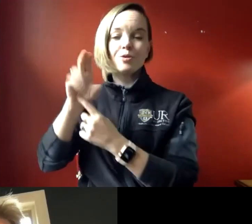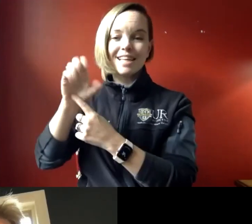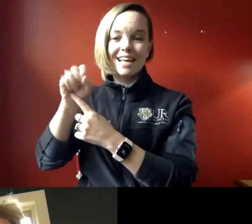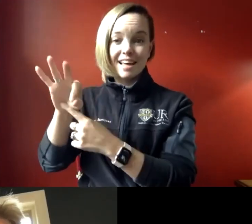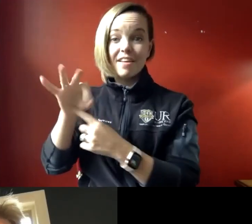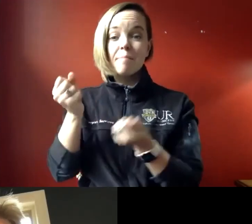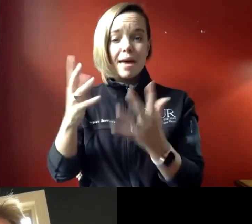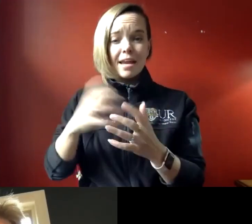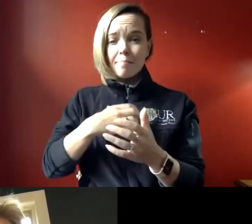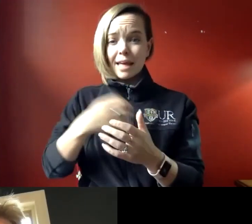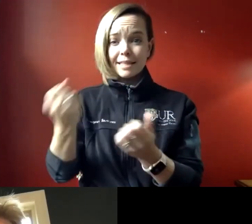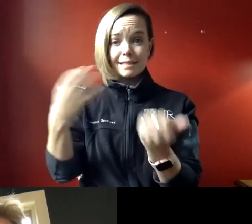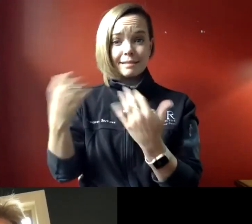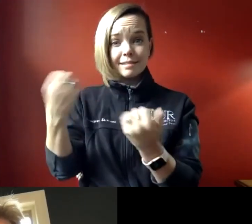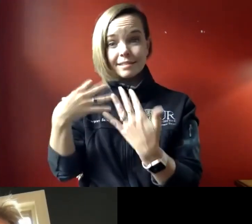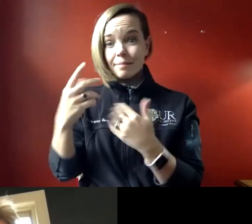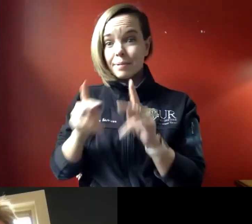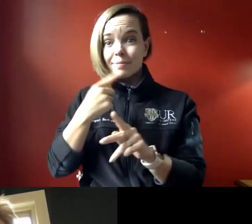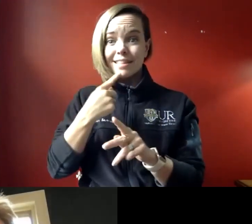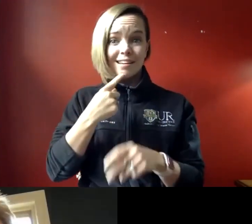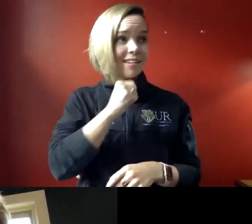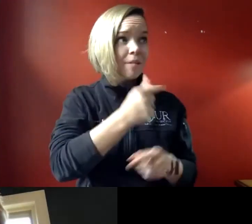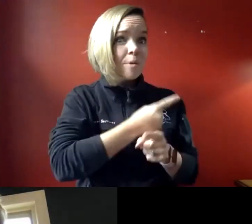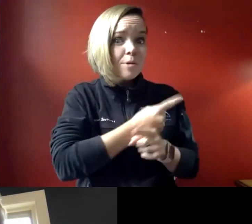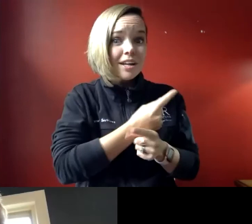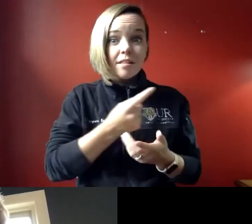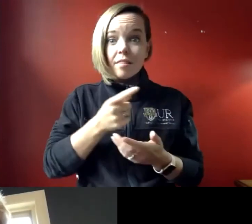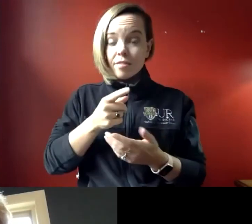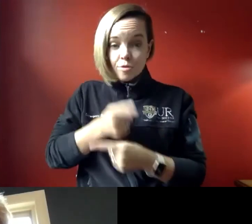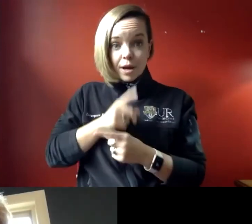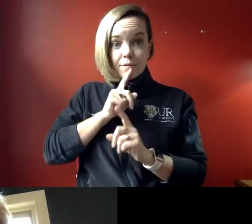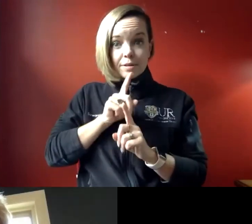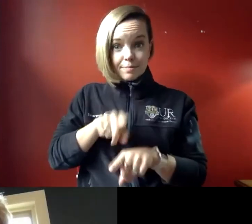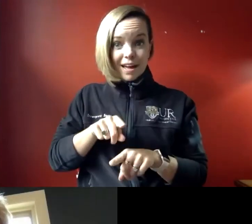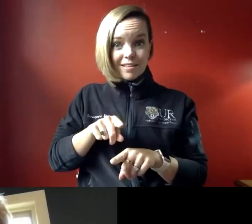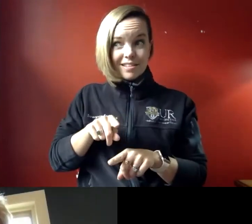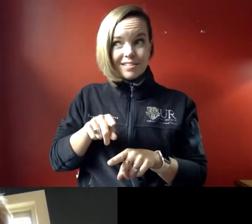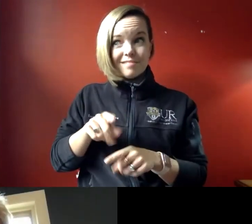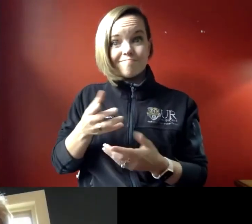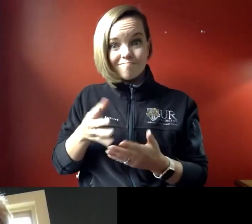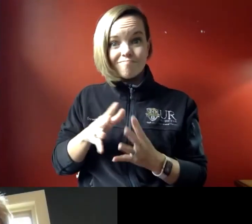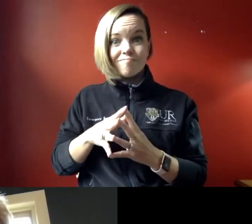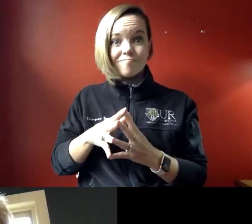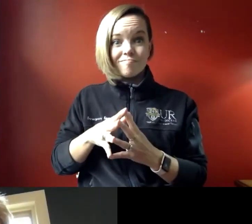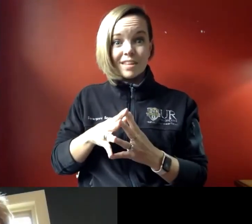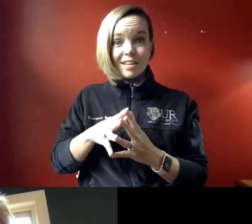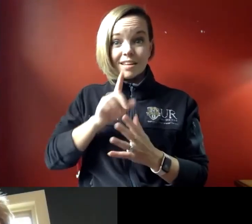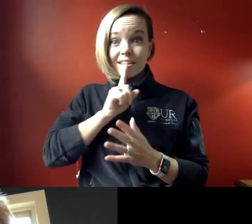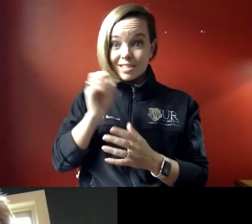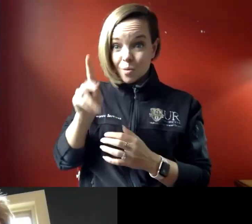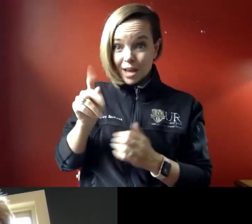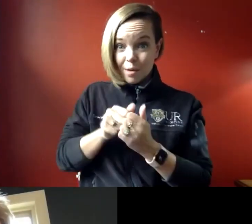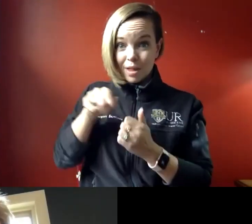was inappropriate. And of course, the right response is for me to say to the person, is it okay with you if